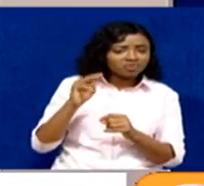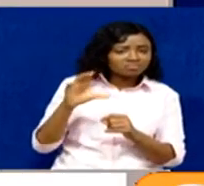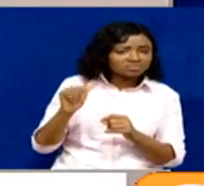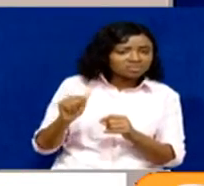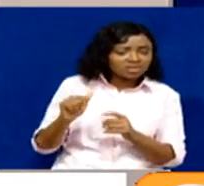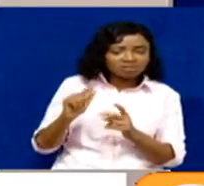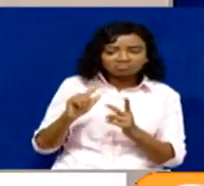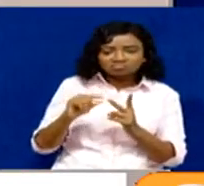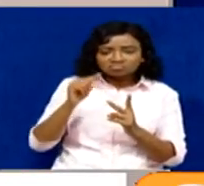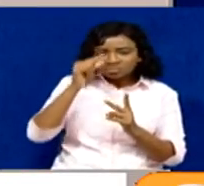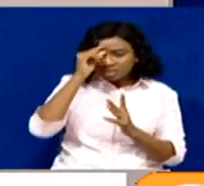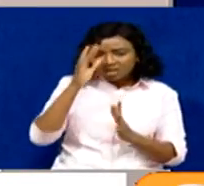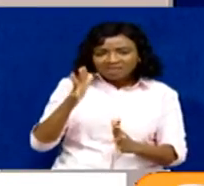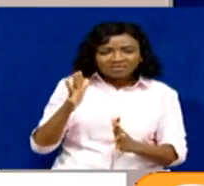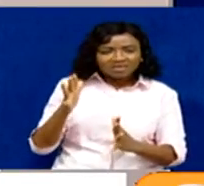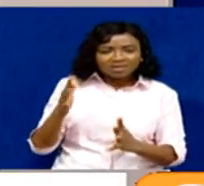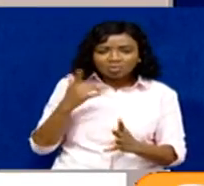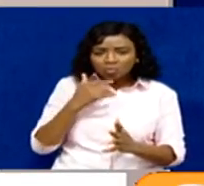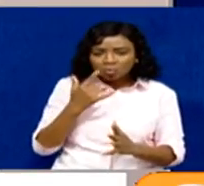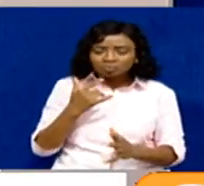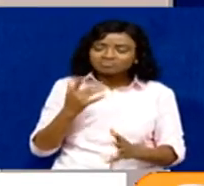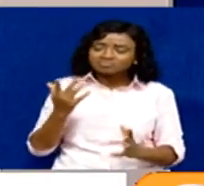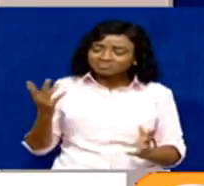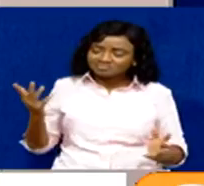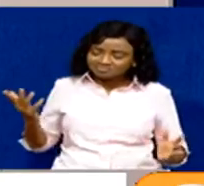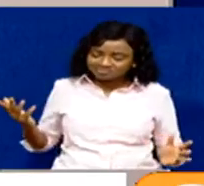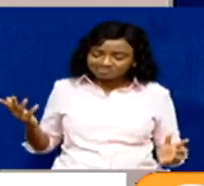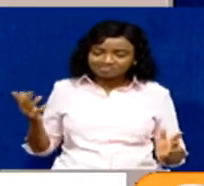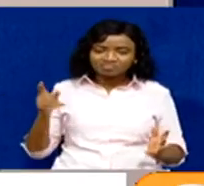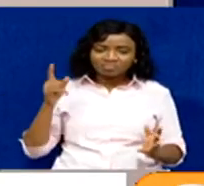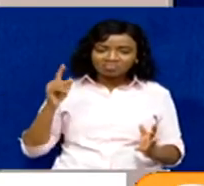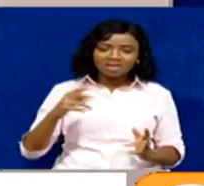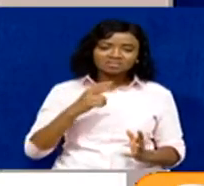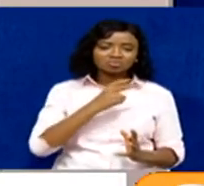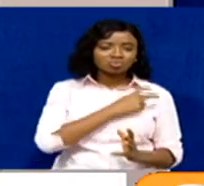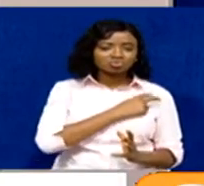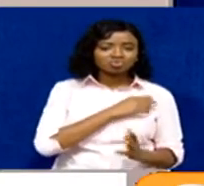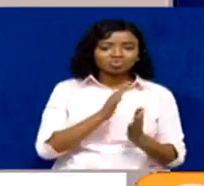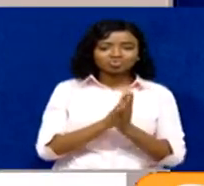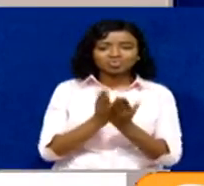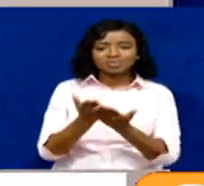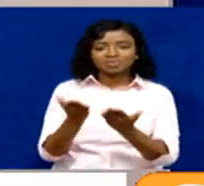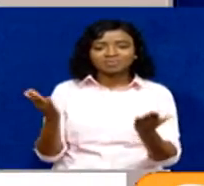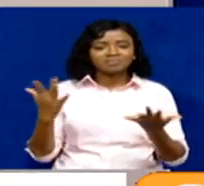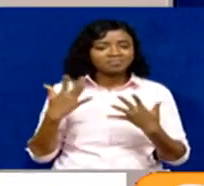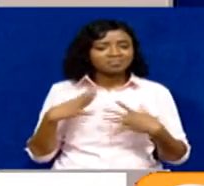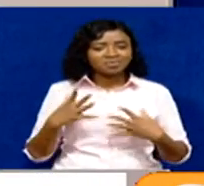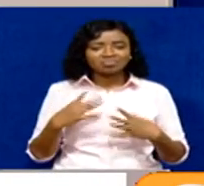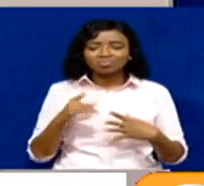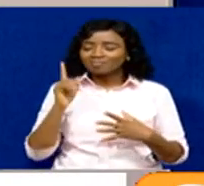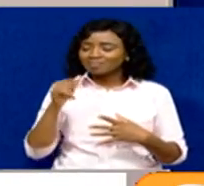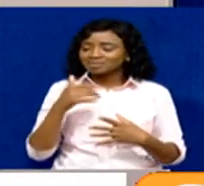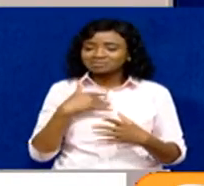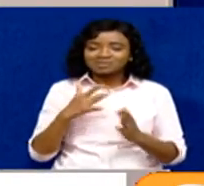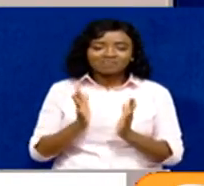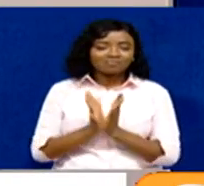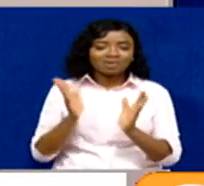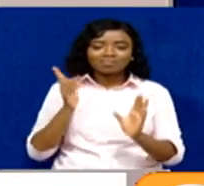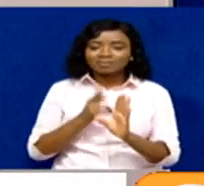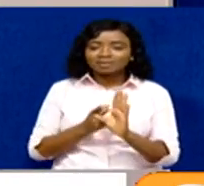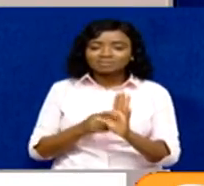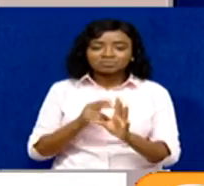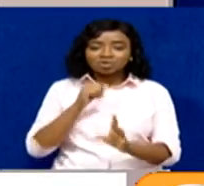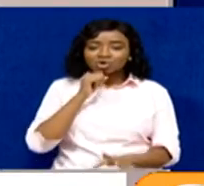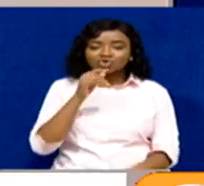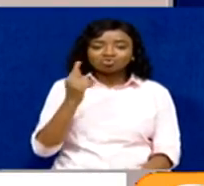in Makueni, we are going to subject those candidates to the same process. So this is not a question of, Kibwana,